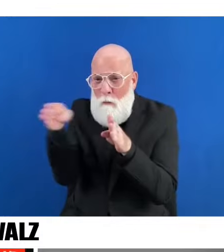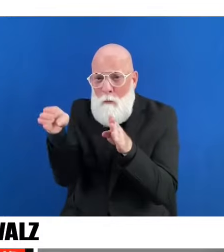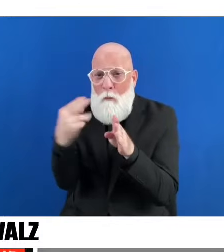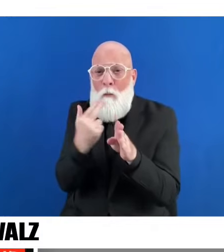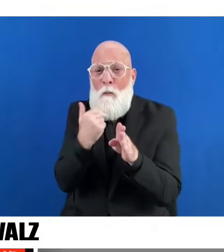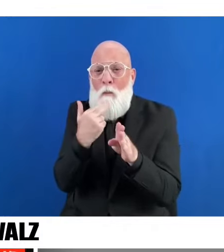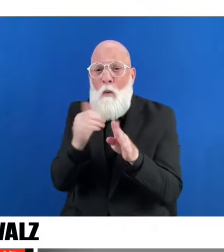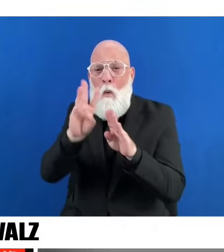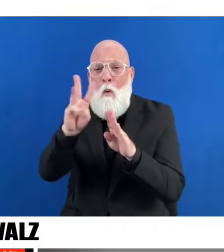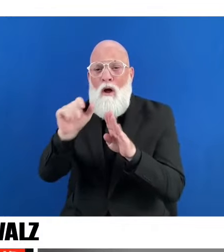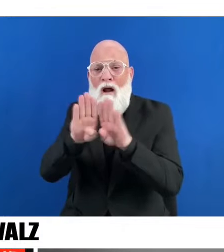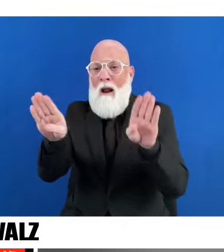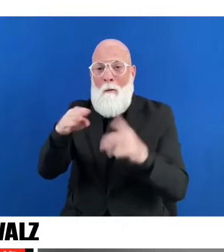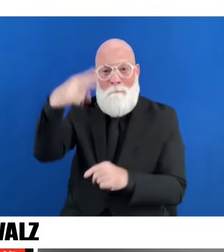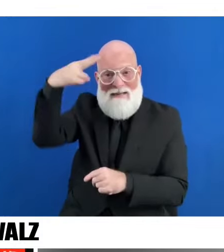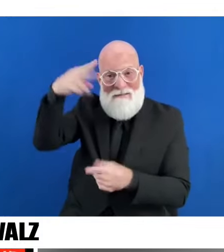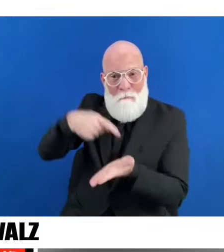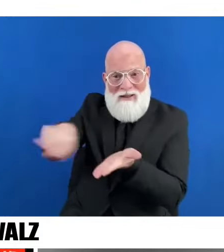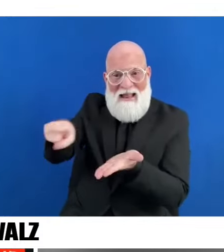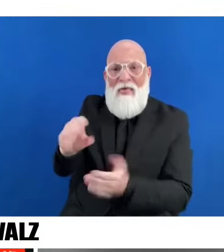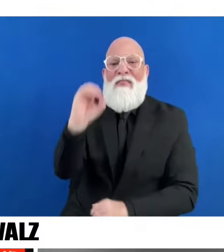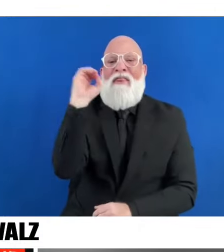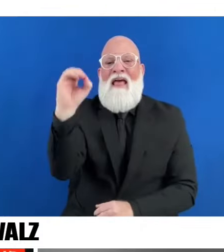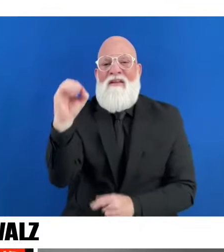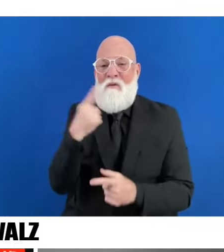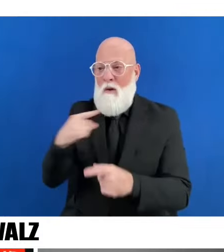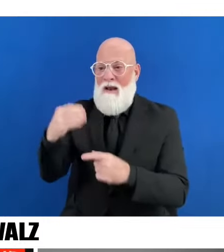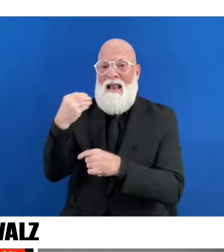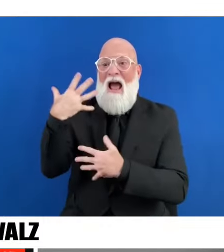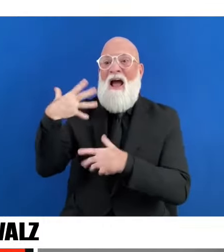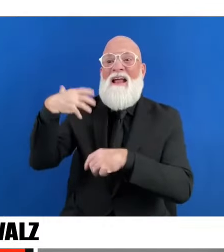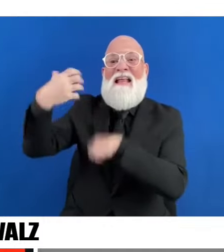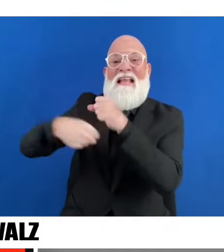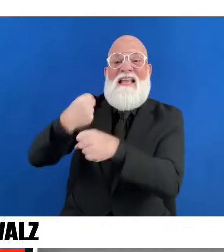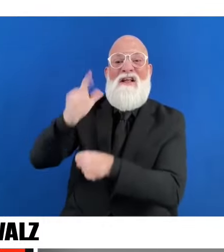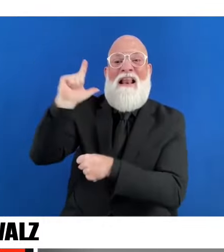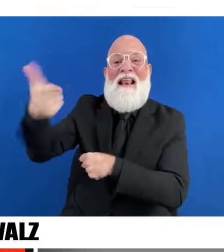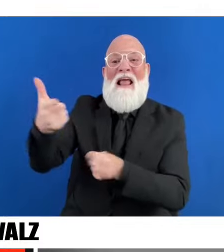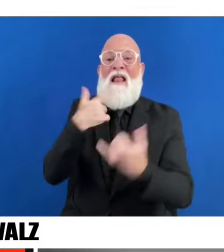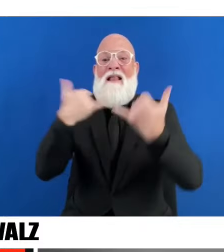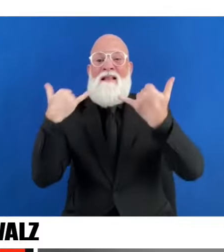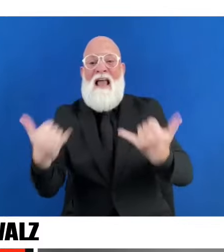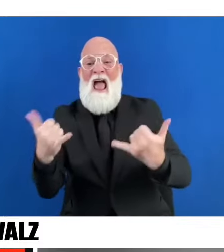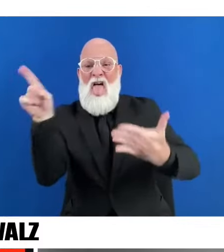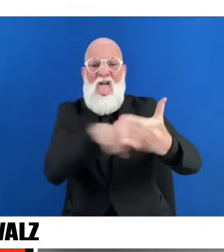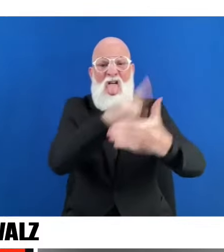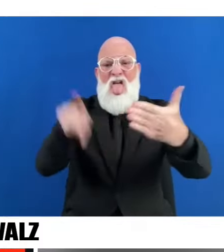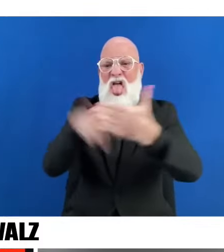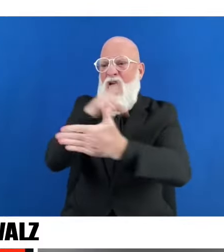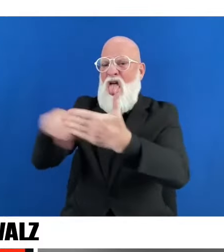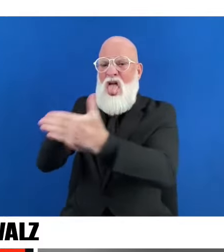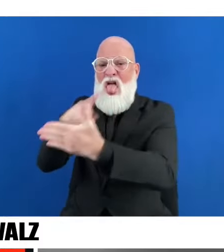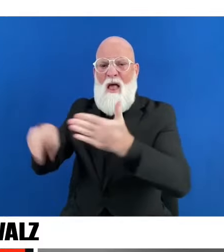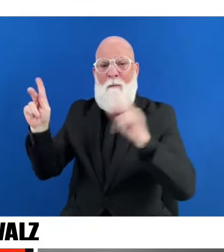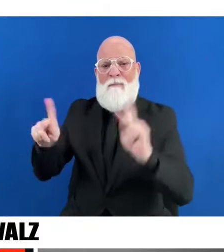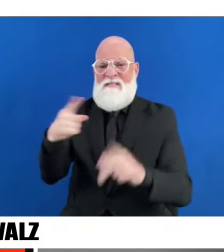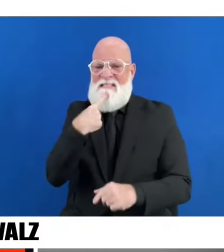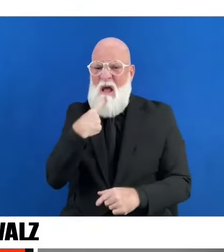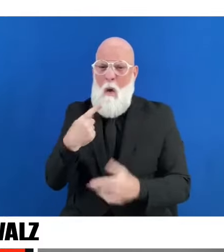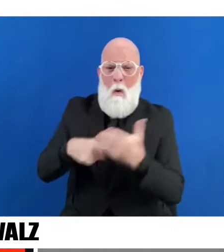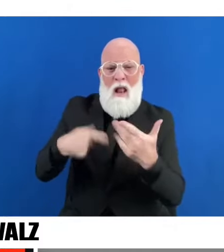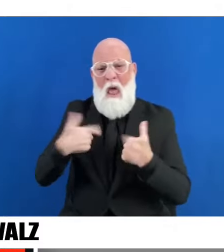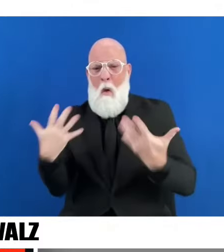years after he came down that escalator, dehumanizing people and telling him what he was going to do. As far as the deportation plan,